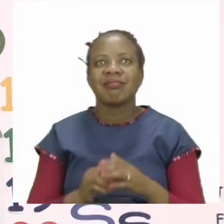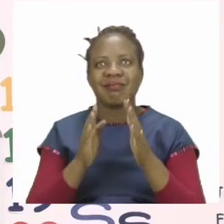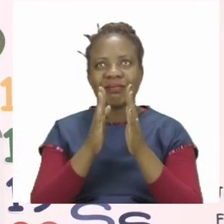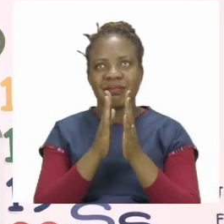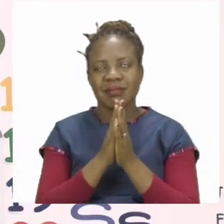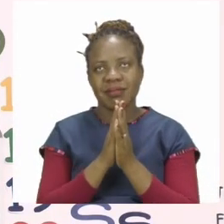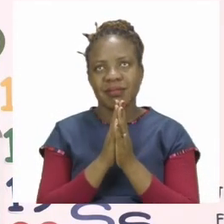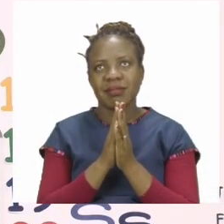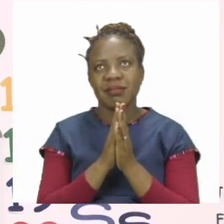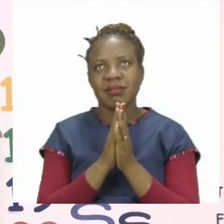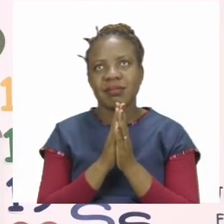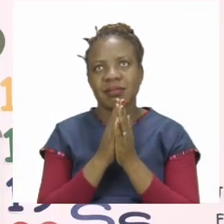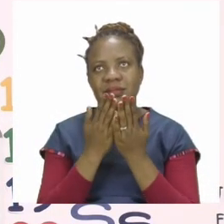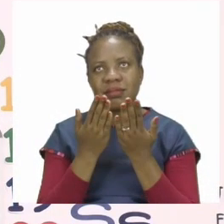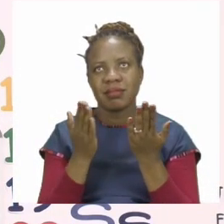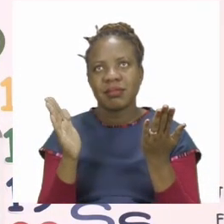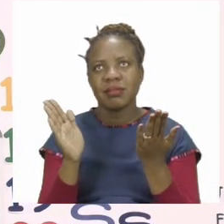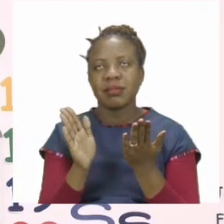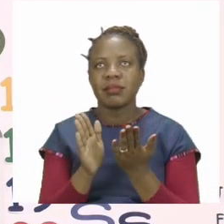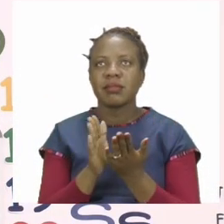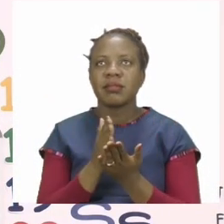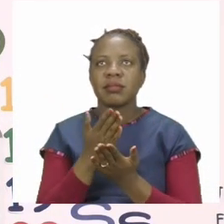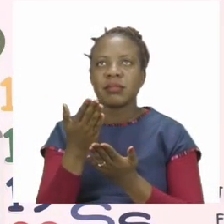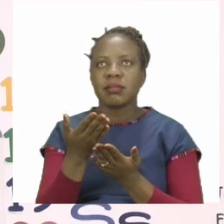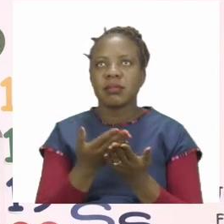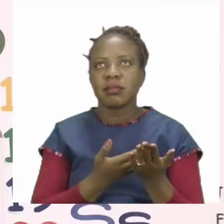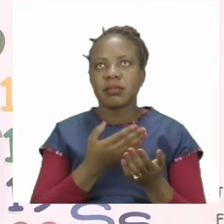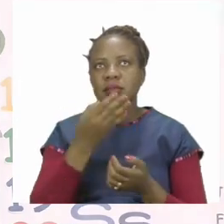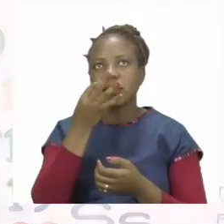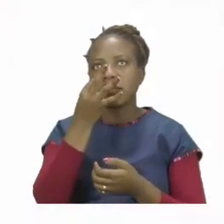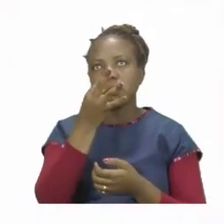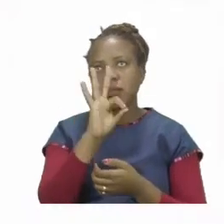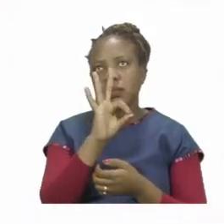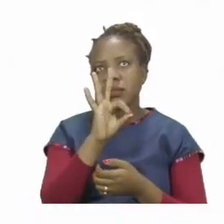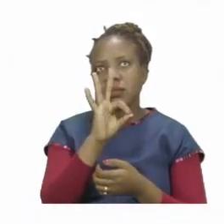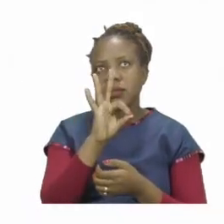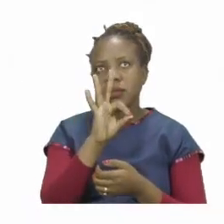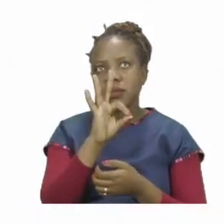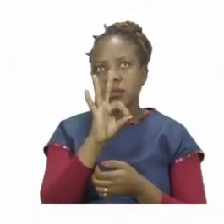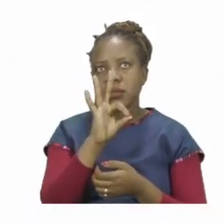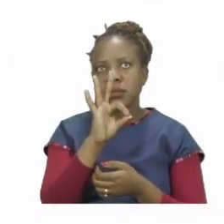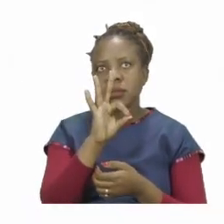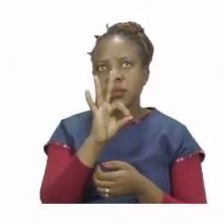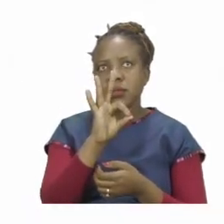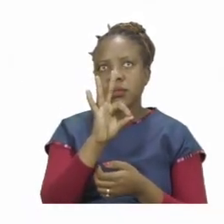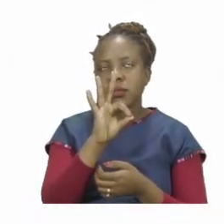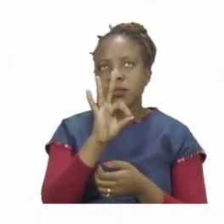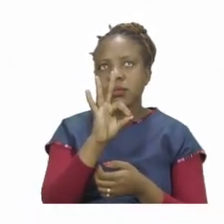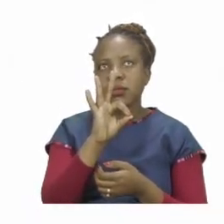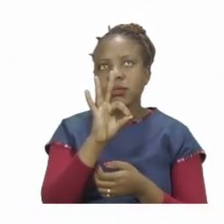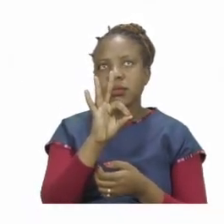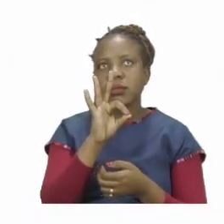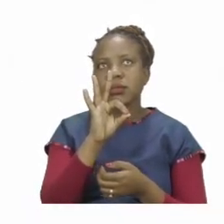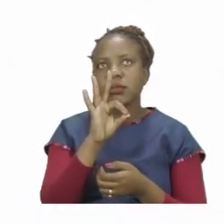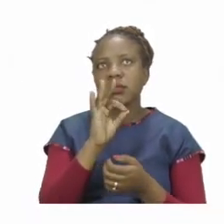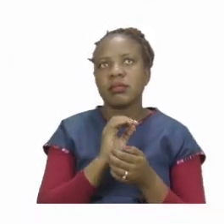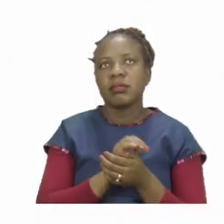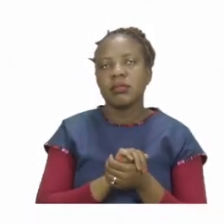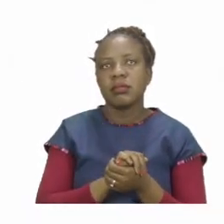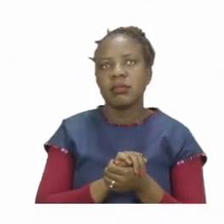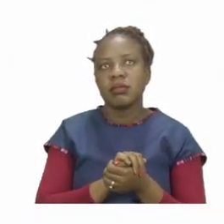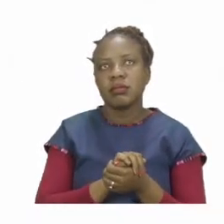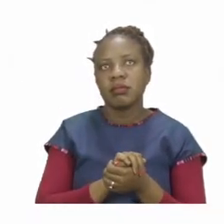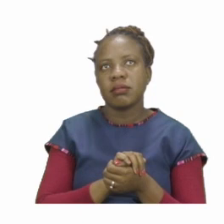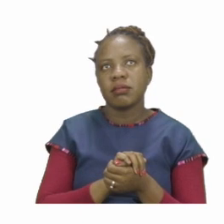Let's start today's lesson on page 9. Now here we are doing